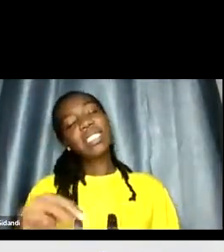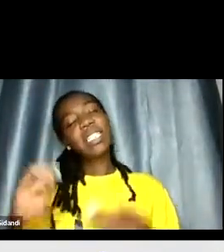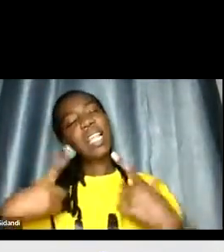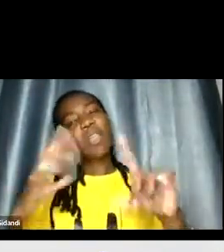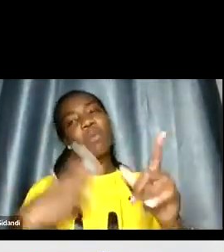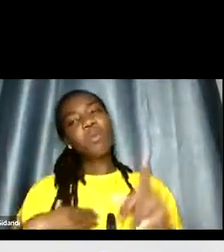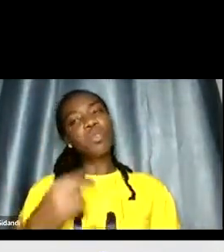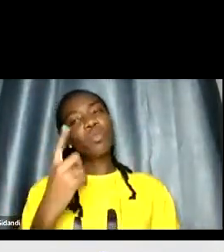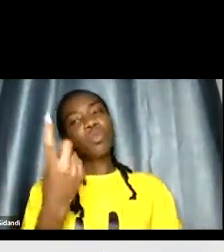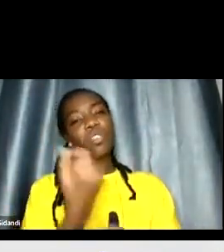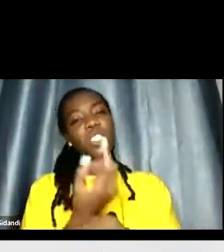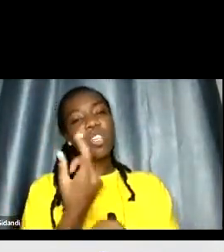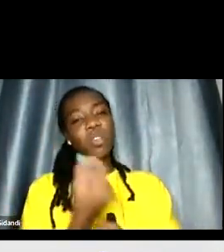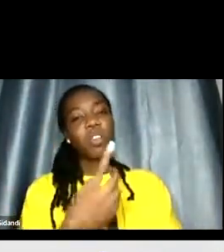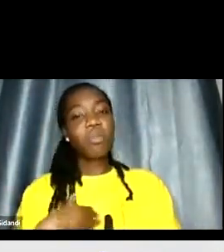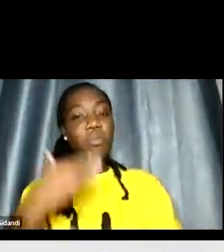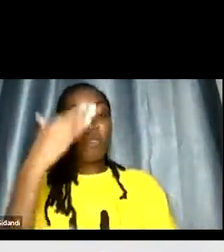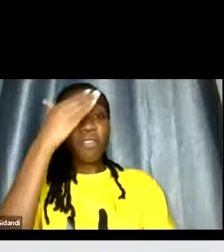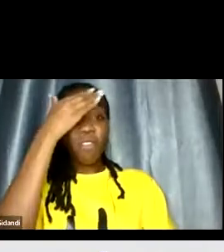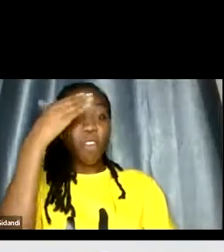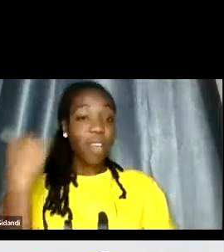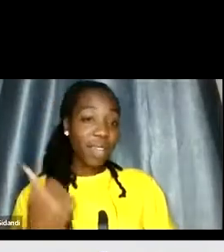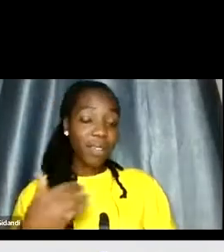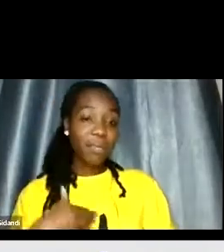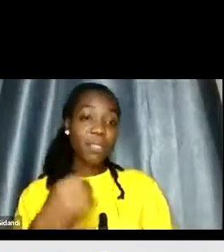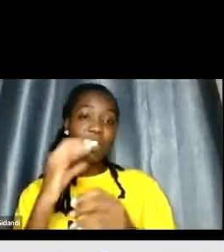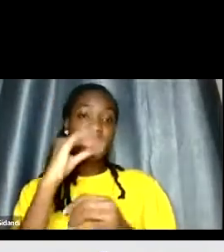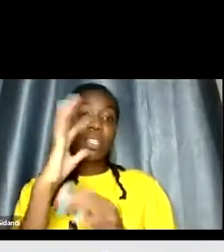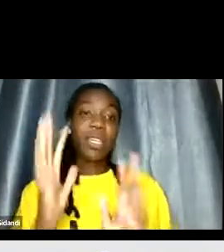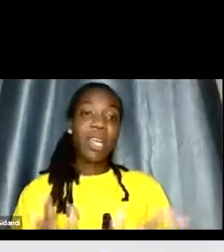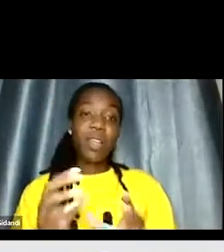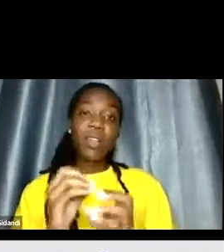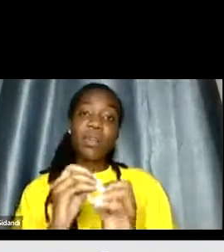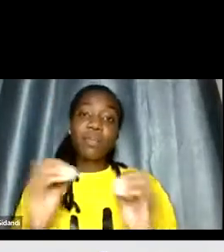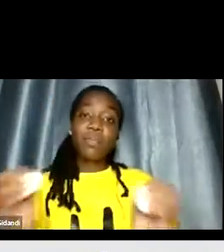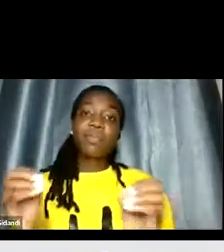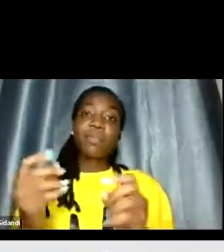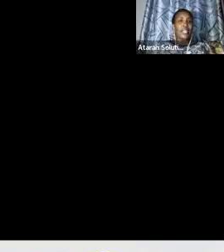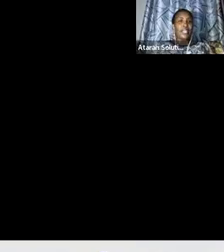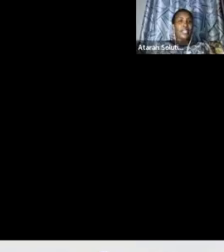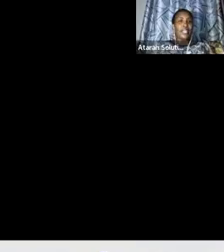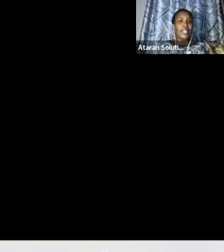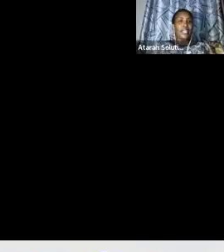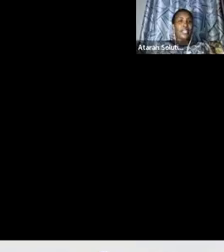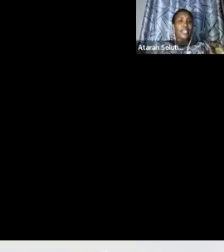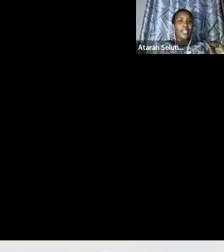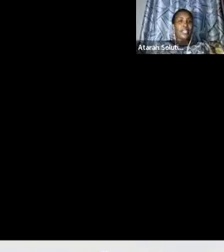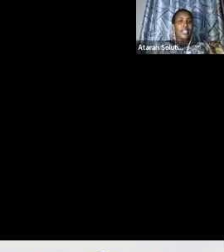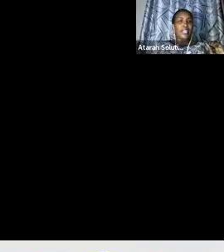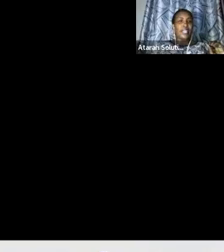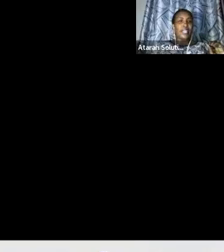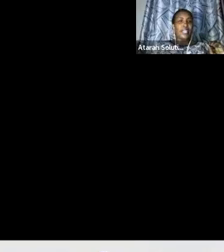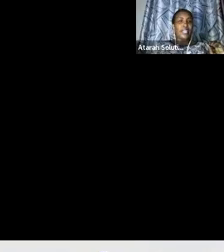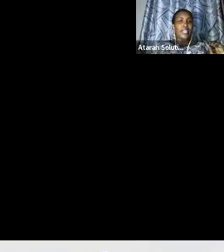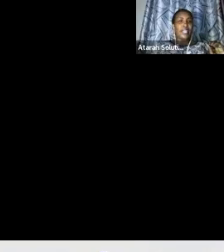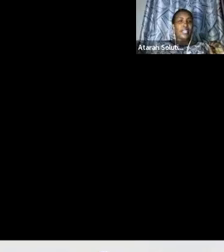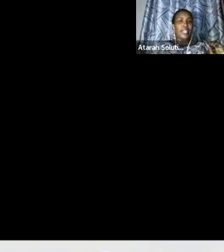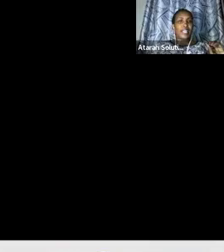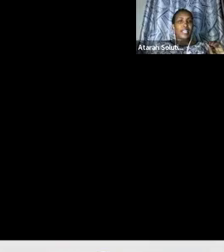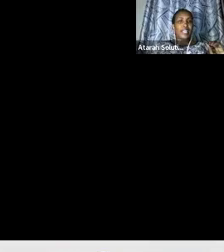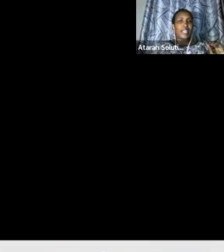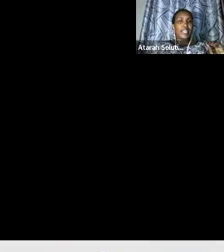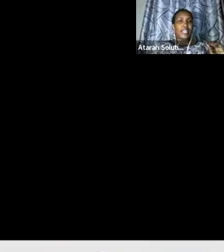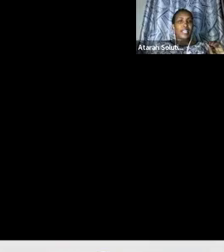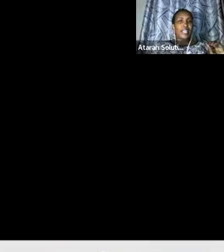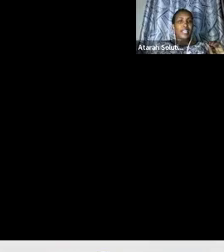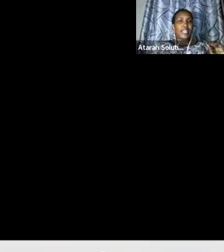seconds. I almost forgot I am not the speaker tonight. But yes, we couldn't do this without the help of some of our partners. We have